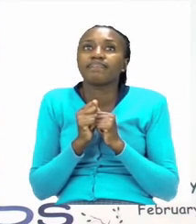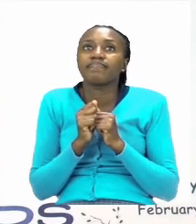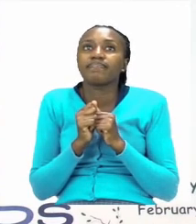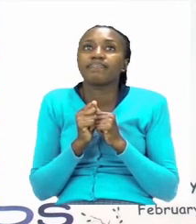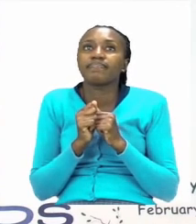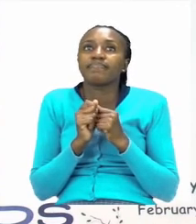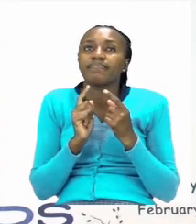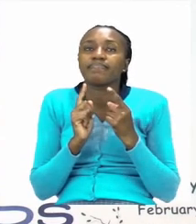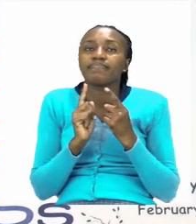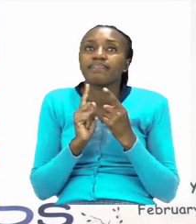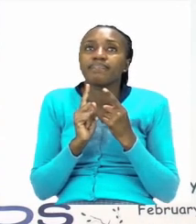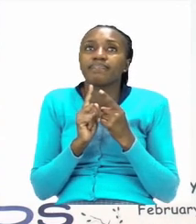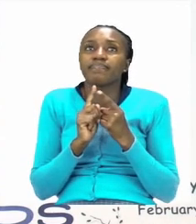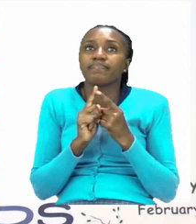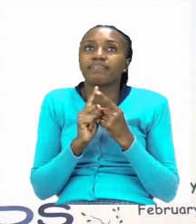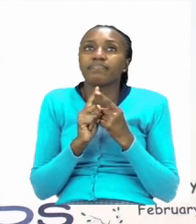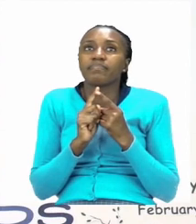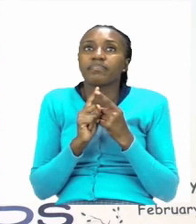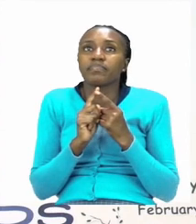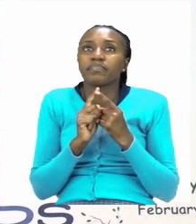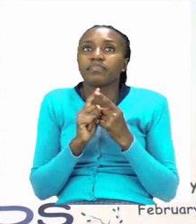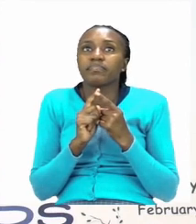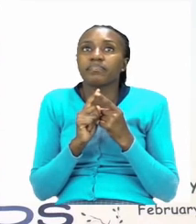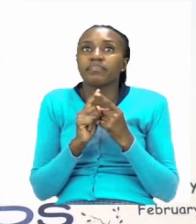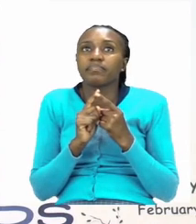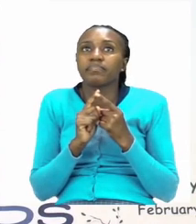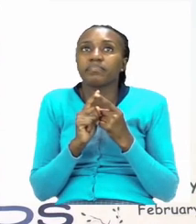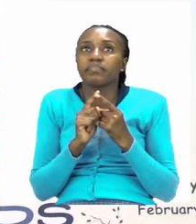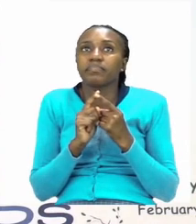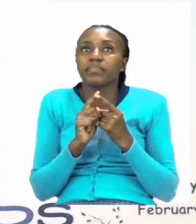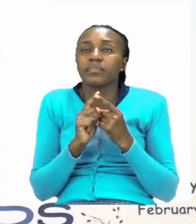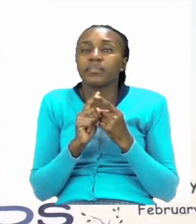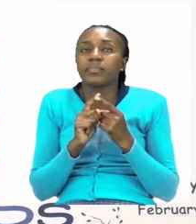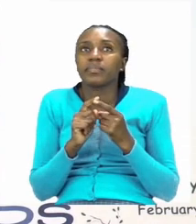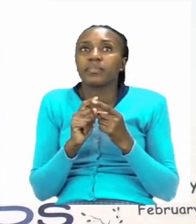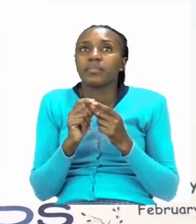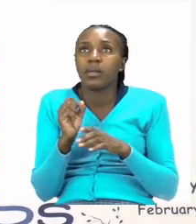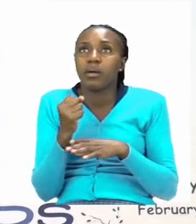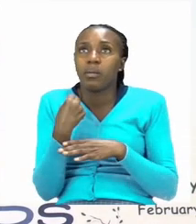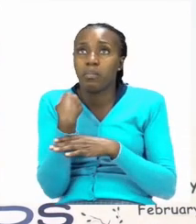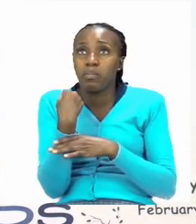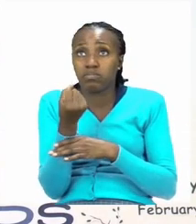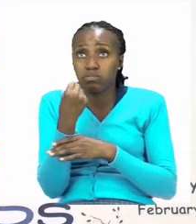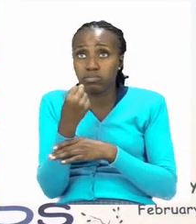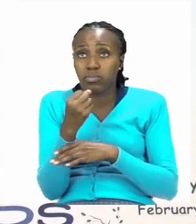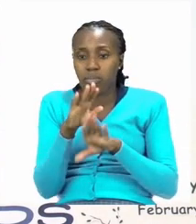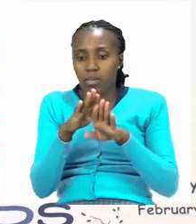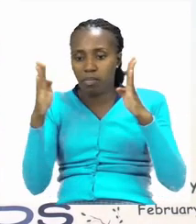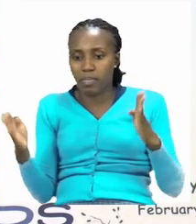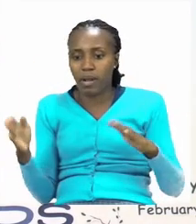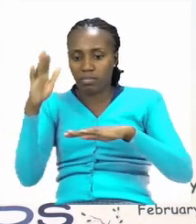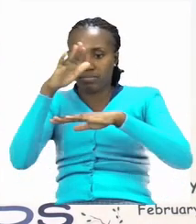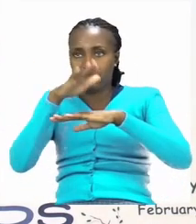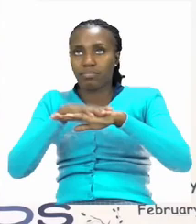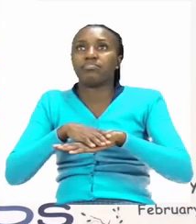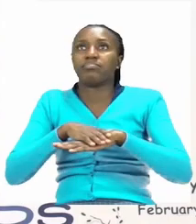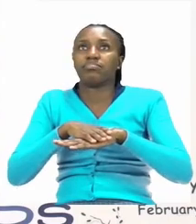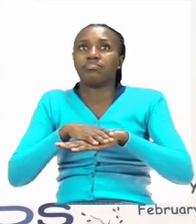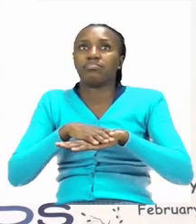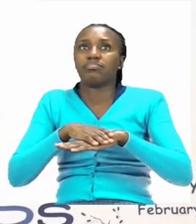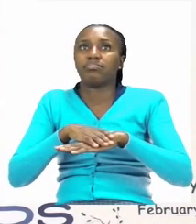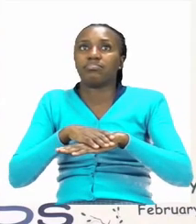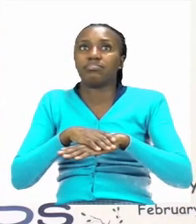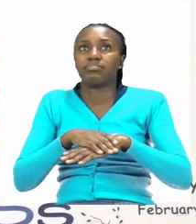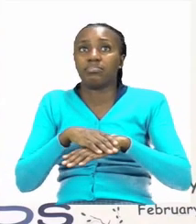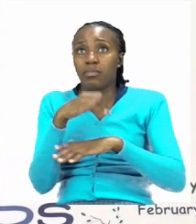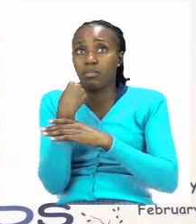together. The ball is dash the table. Let's read it again.